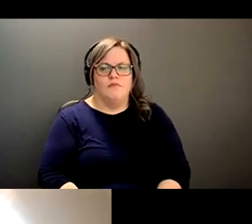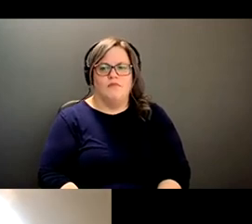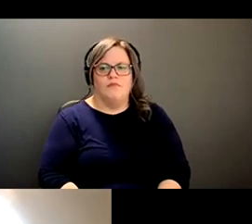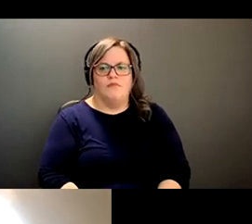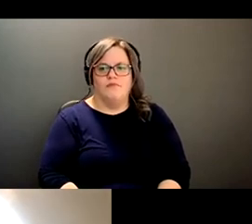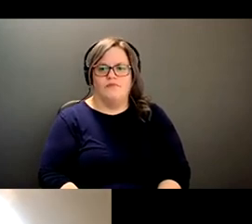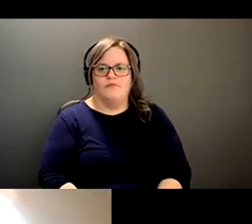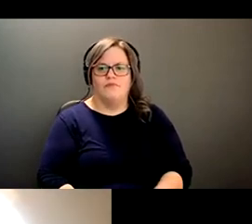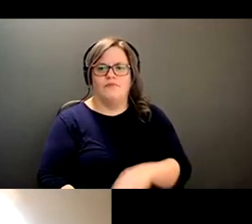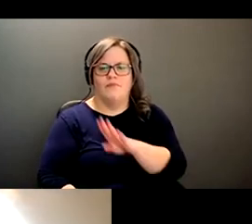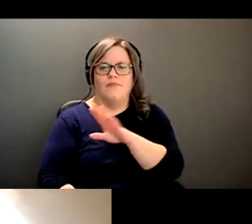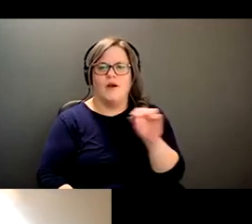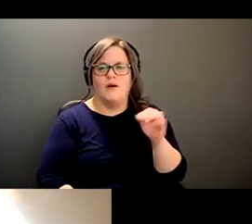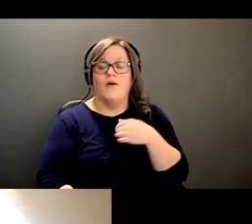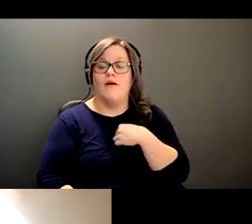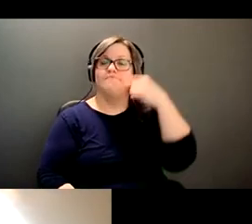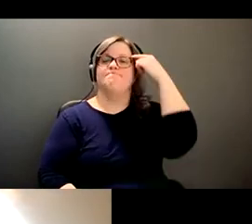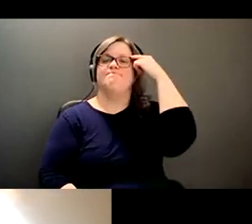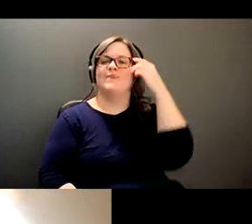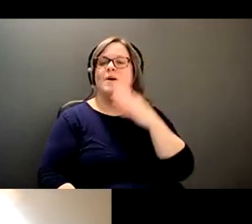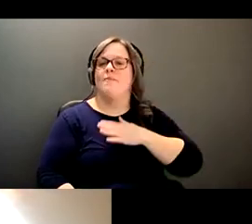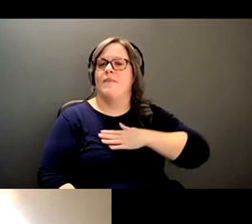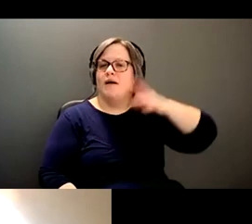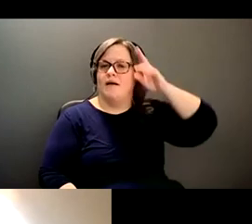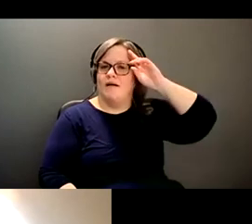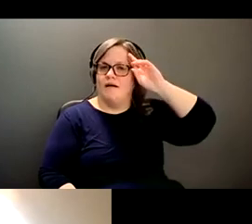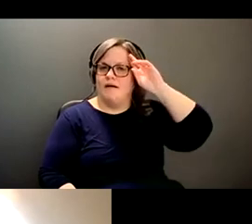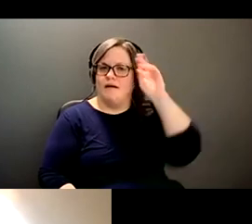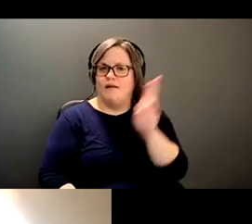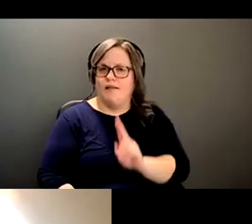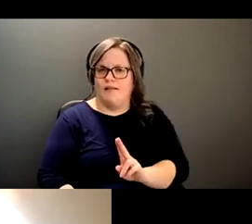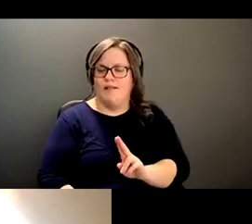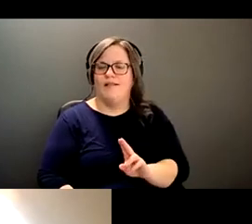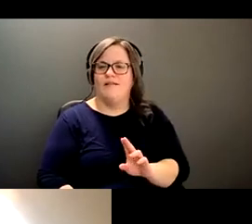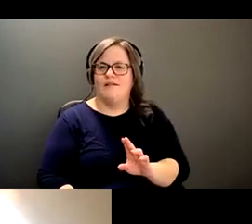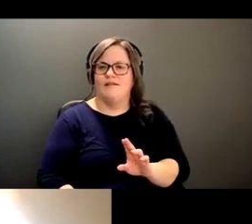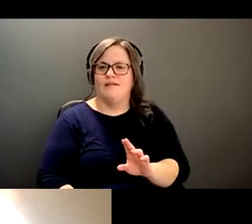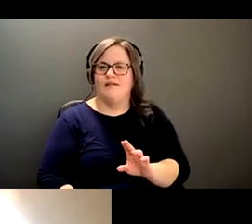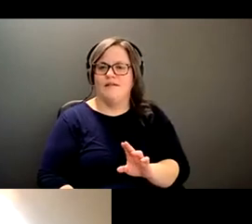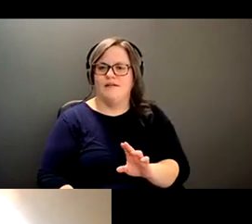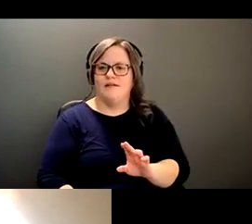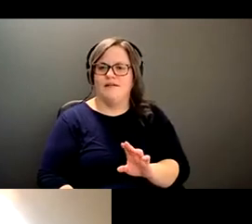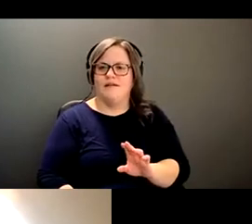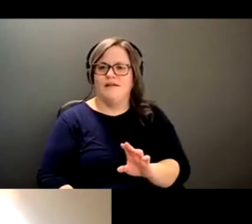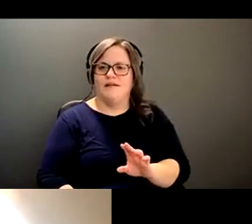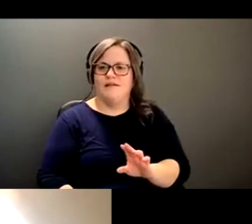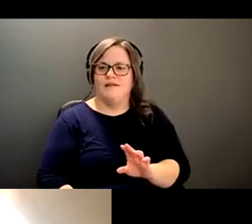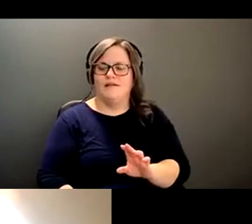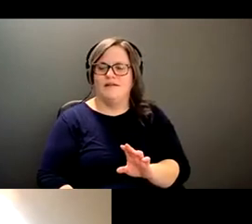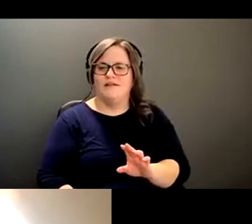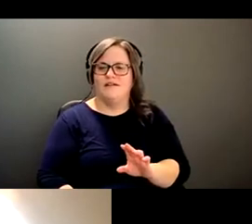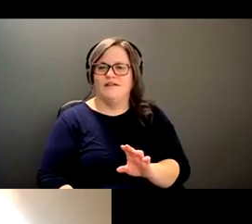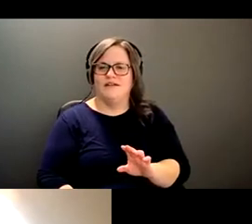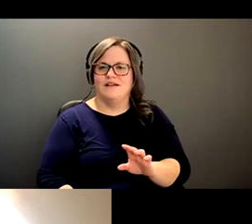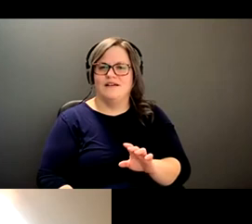This reminds me of my uncle, who always, well, is in Cantonese, which is kind of a blur at the moment, but